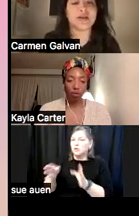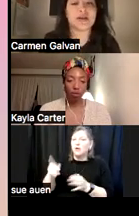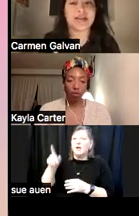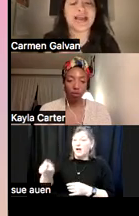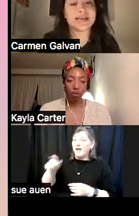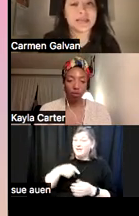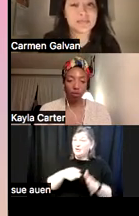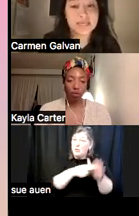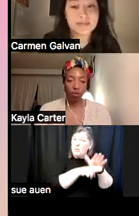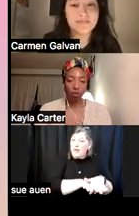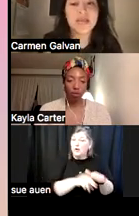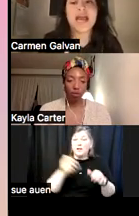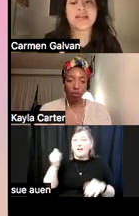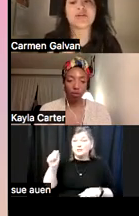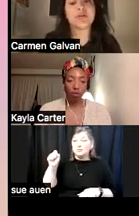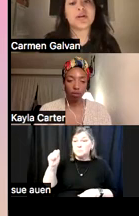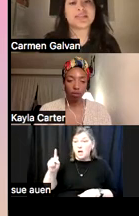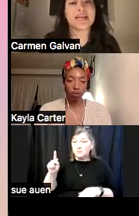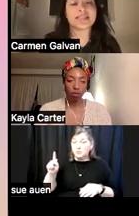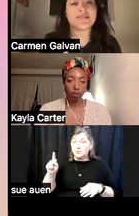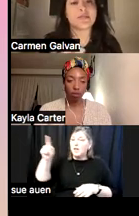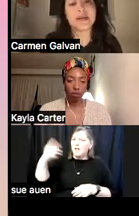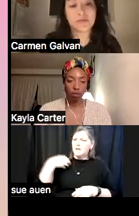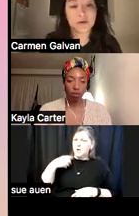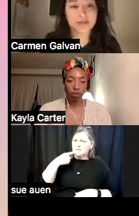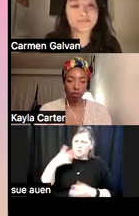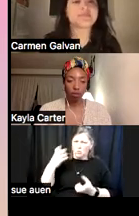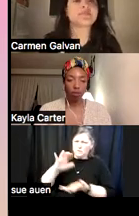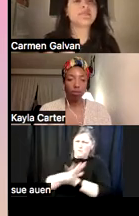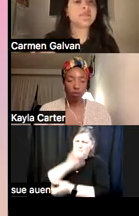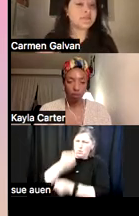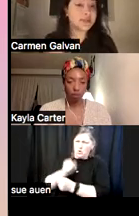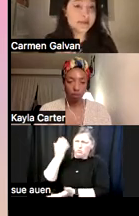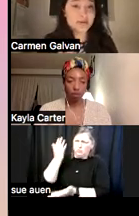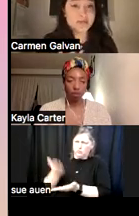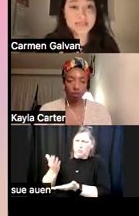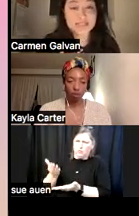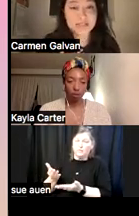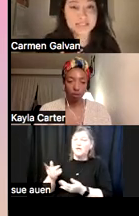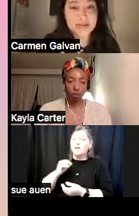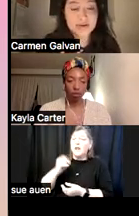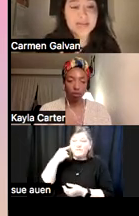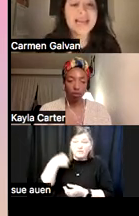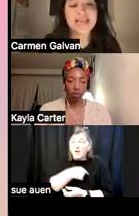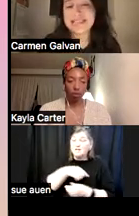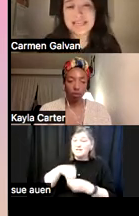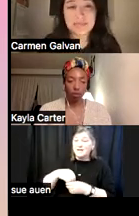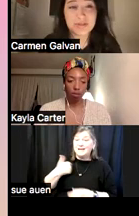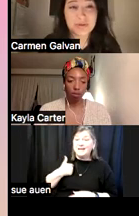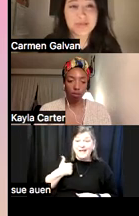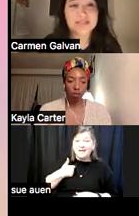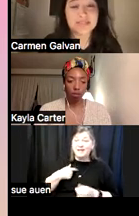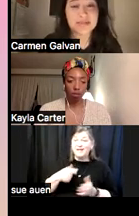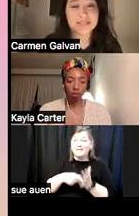to be buried ASAP, and your employer is asking for paperwork. For example, for us in Ontario, it can take